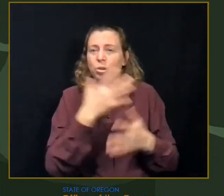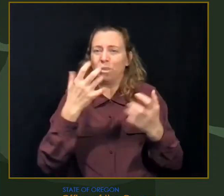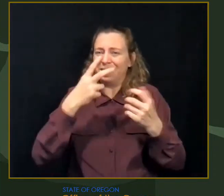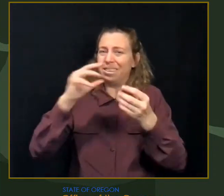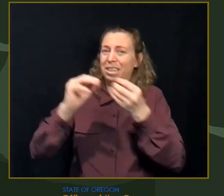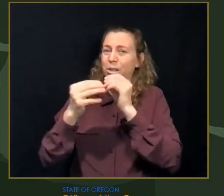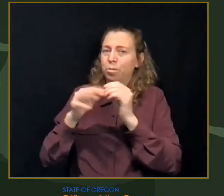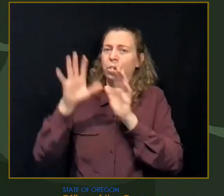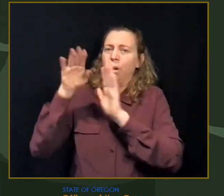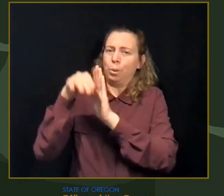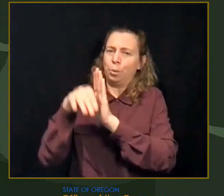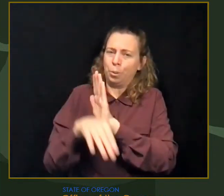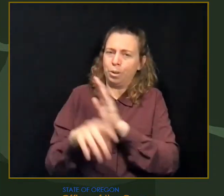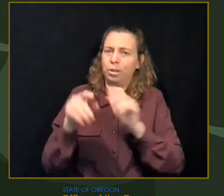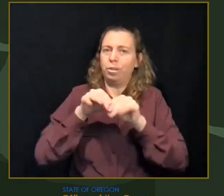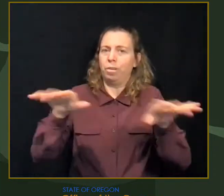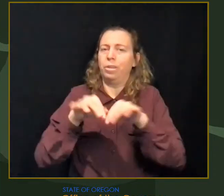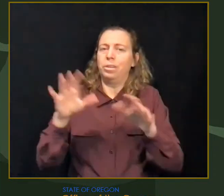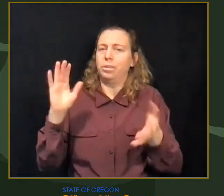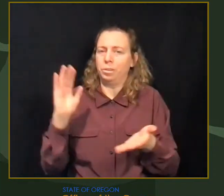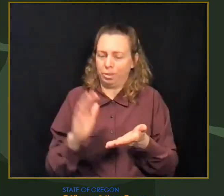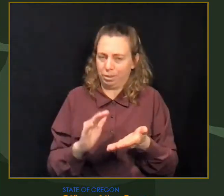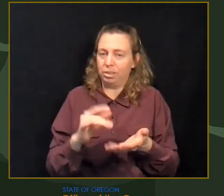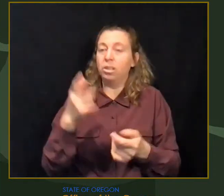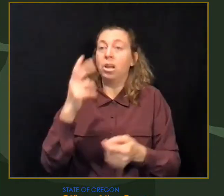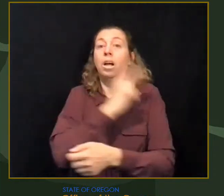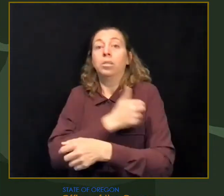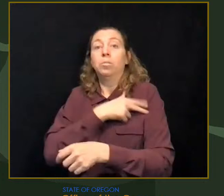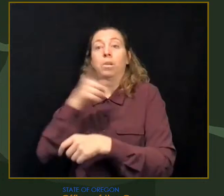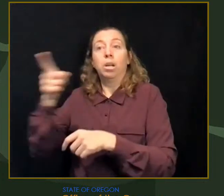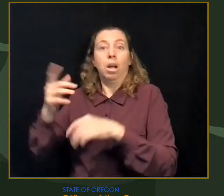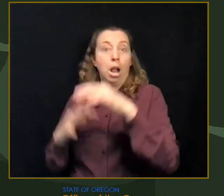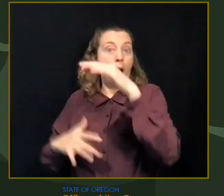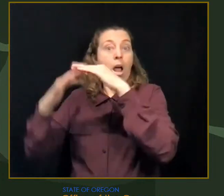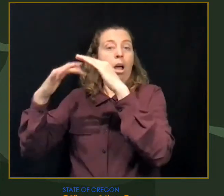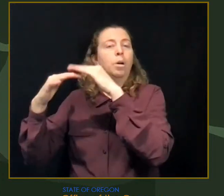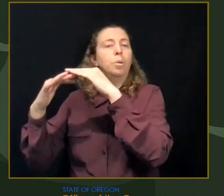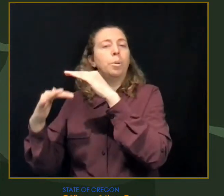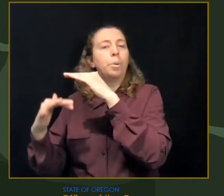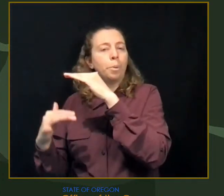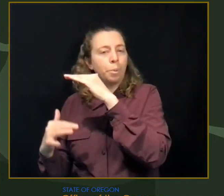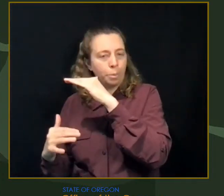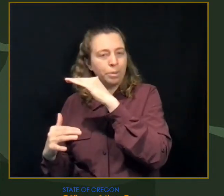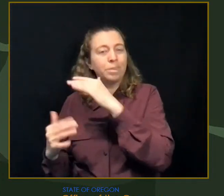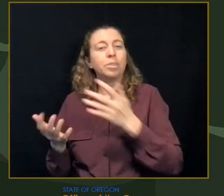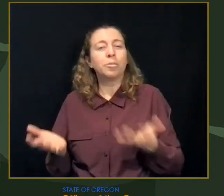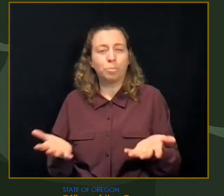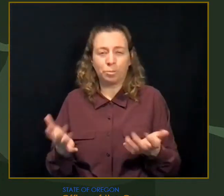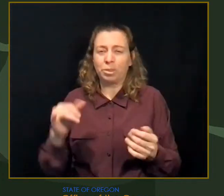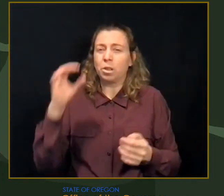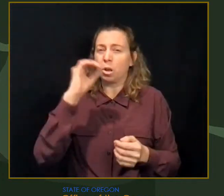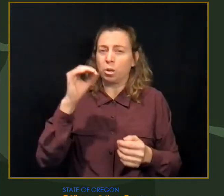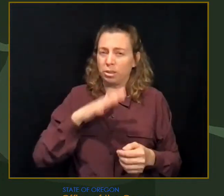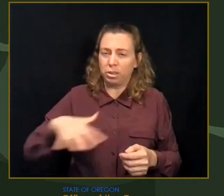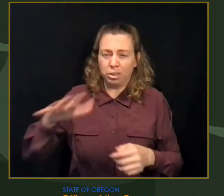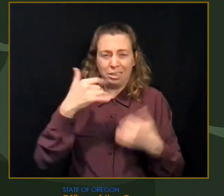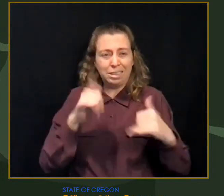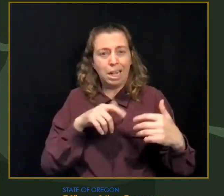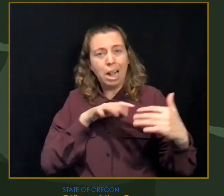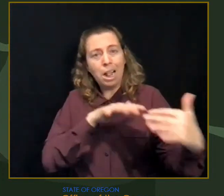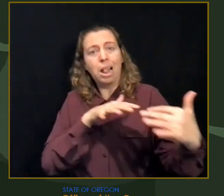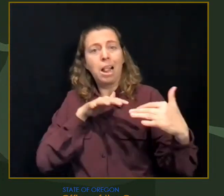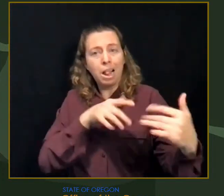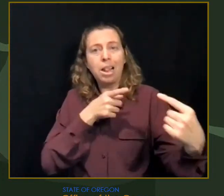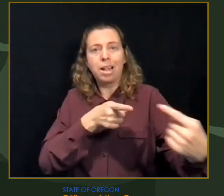back down, and we will once again be a leader in fighting COVID here in Oregon. Over time, those numbers are some of the lowest